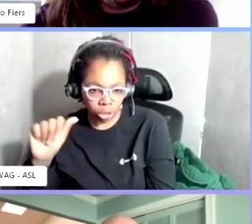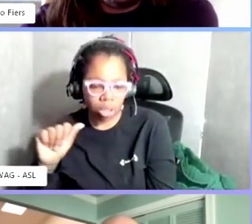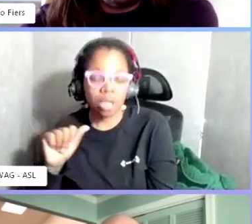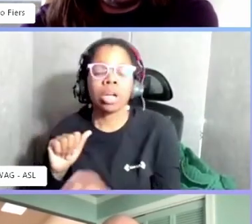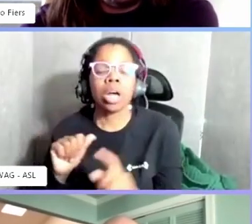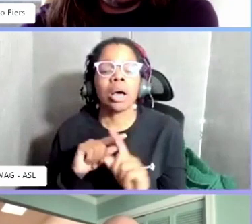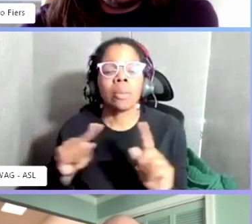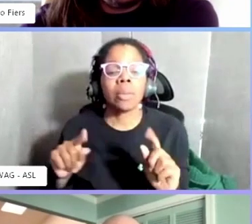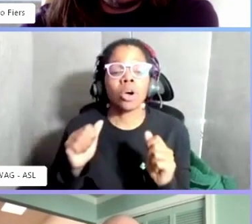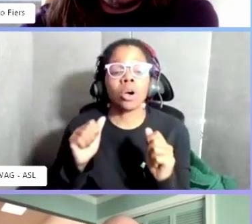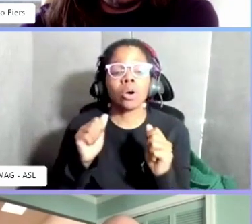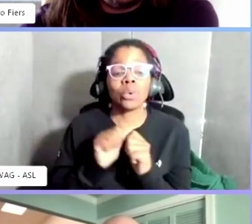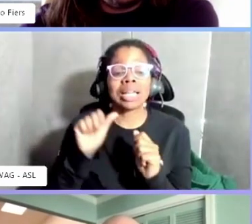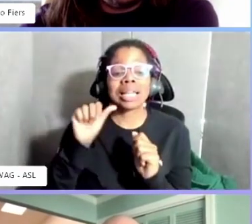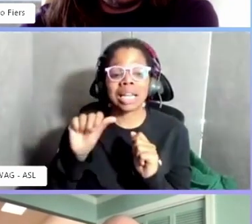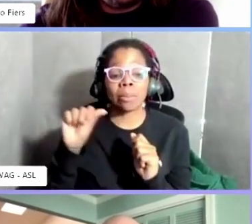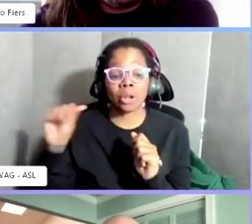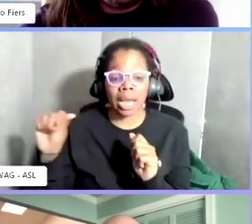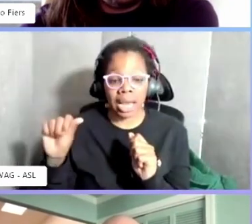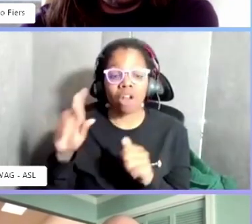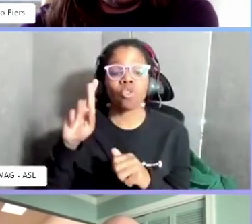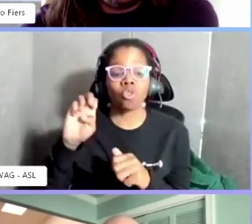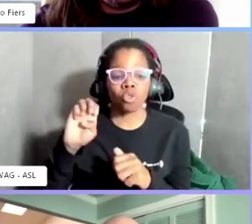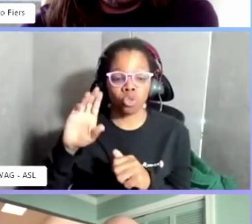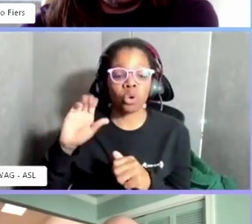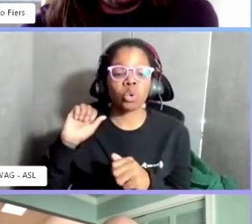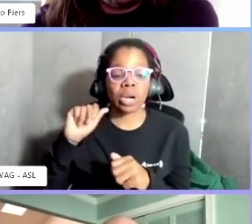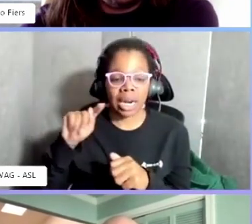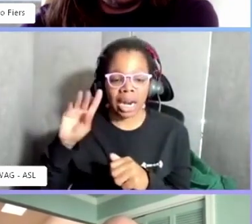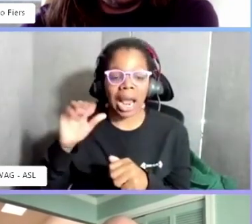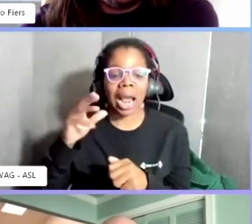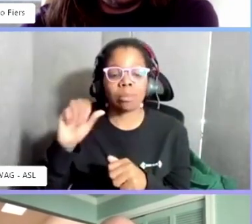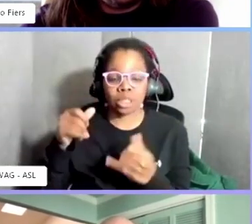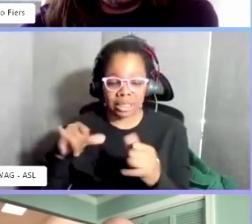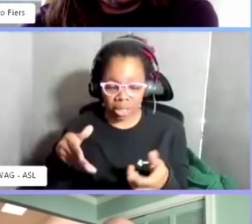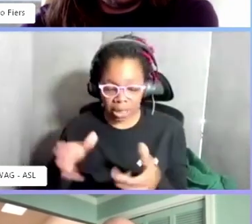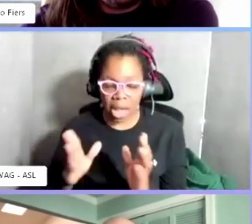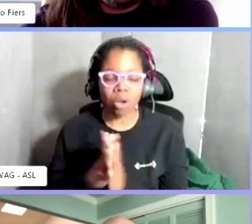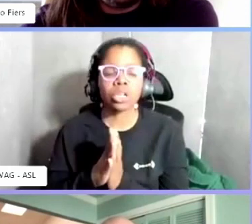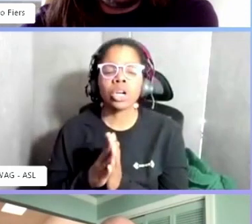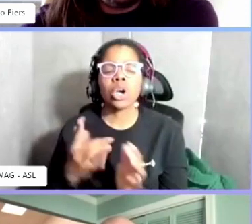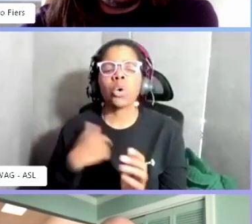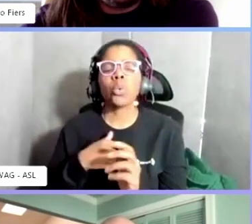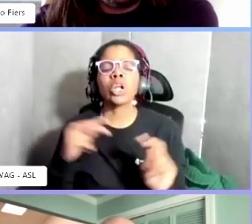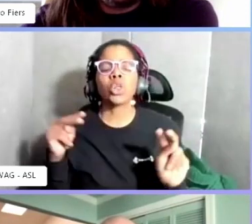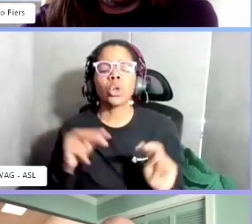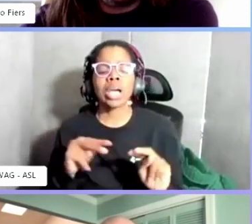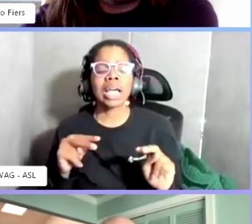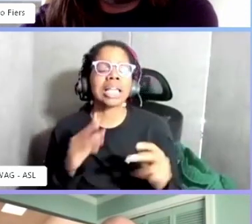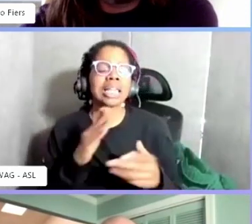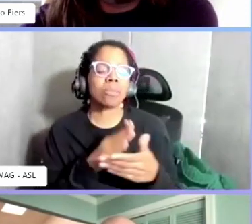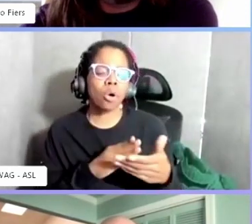with AA, the reCAPTCHA is still allowed. We're looking at the portion of it where you